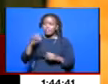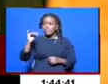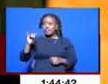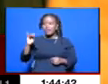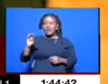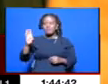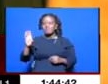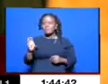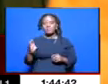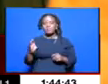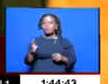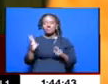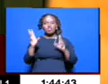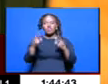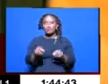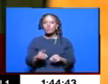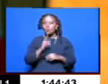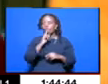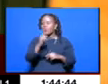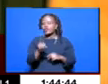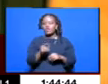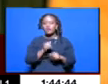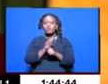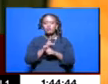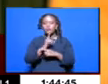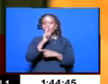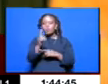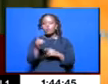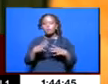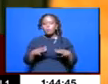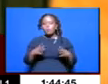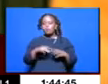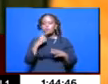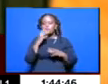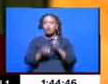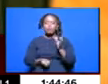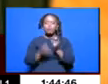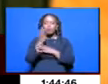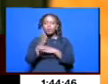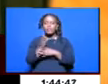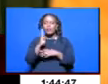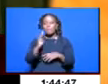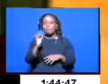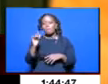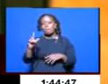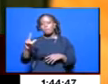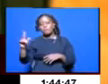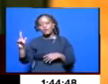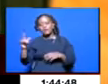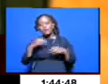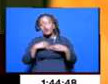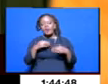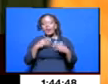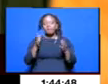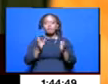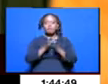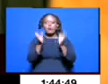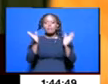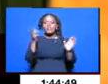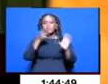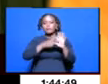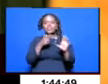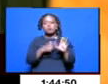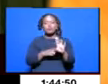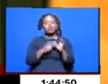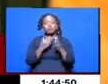any obligation to ensure that the promoters of a popular initiative have facilitated public participation